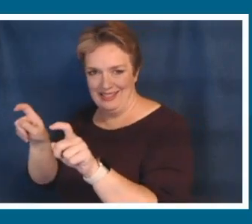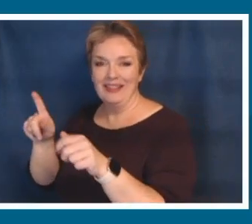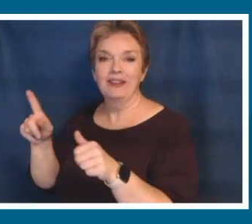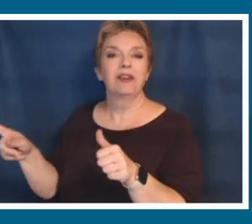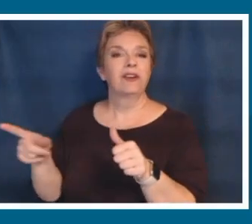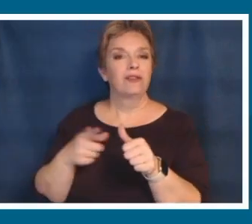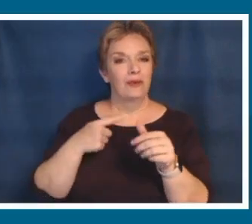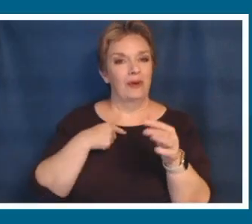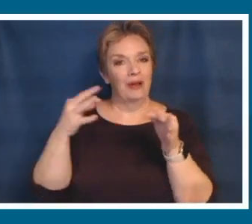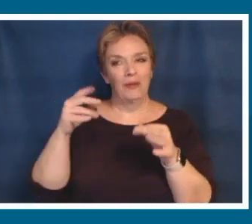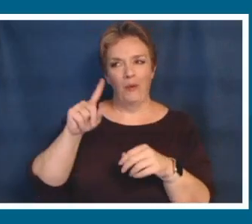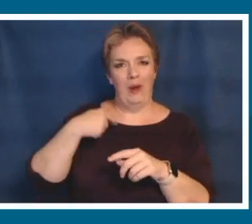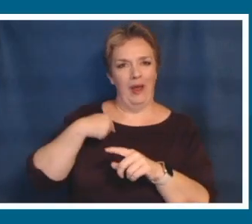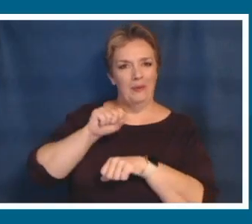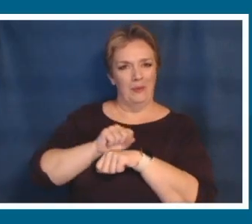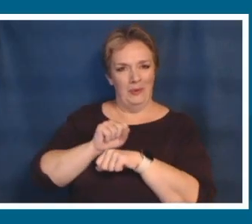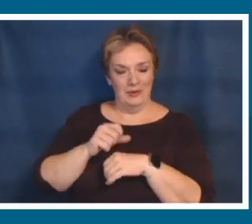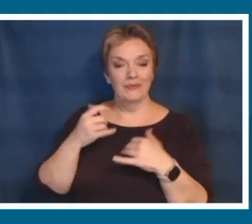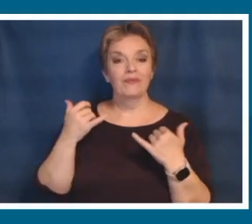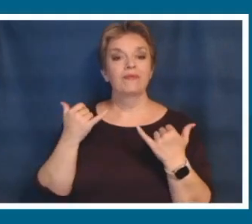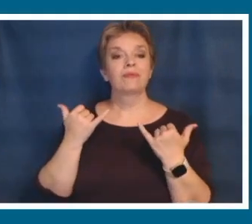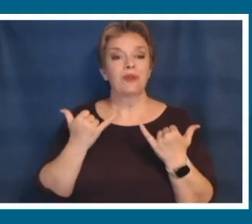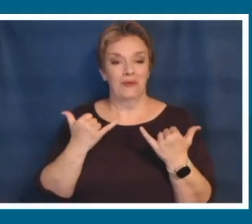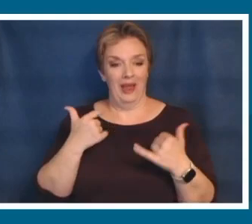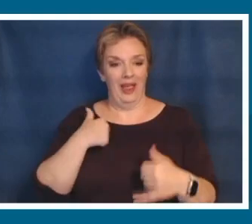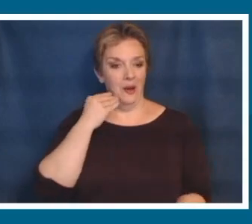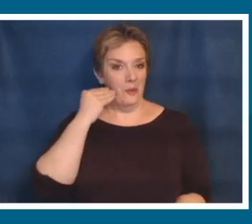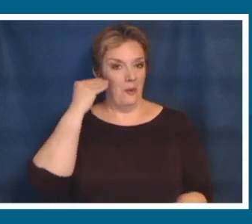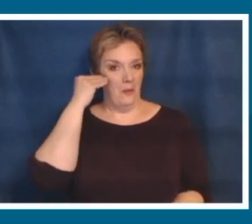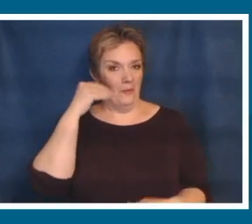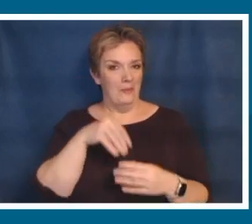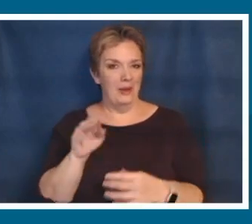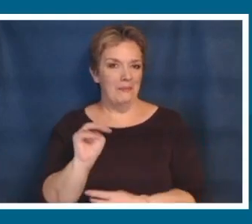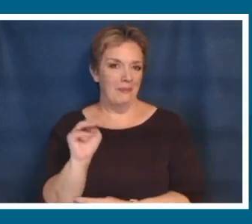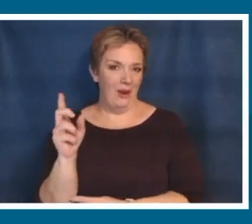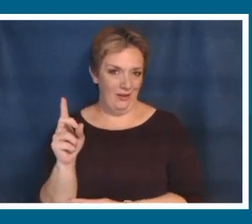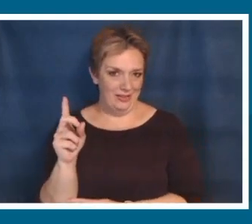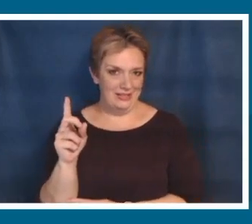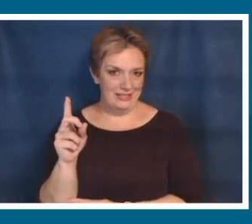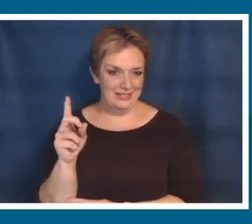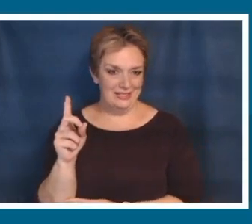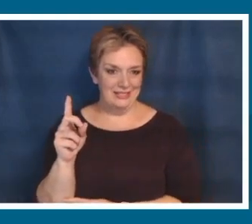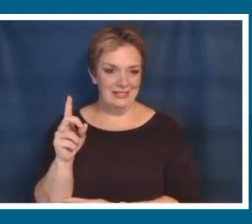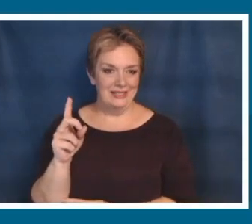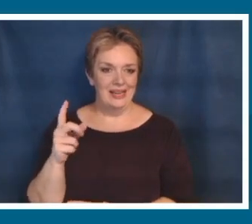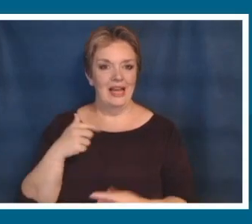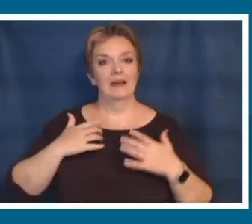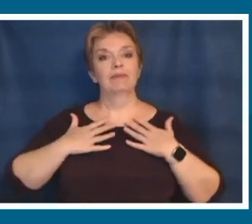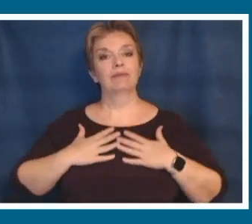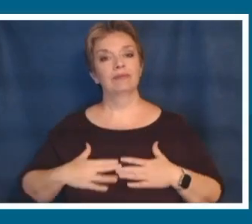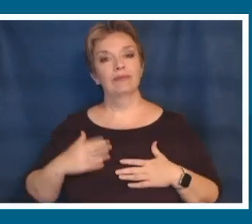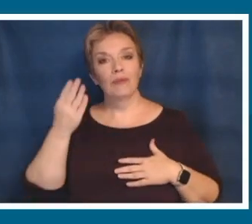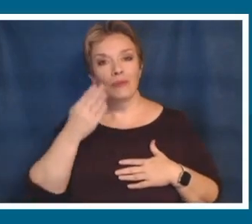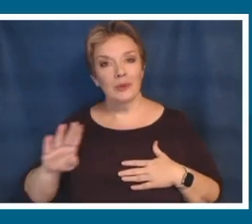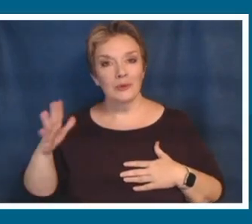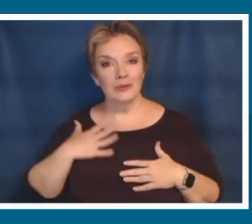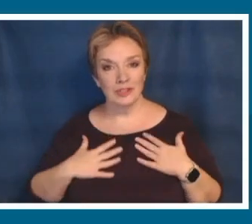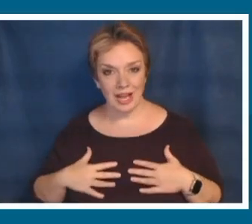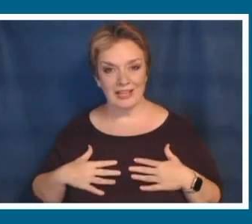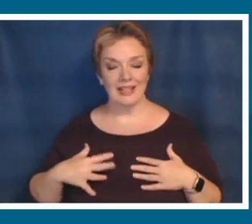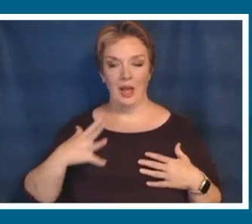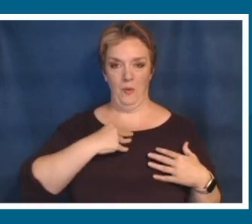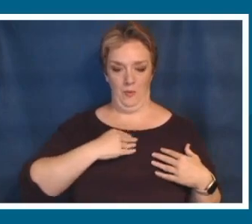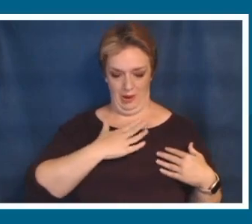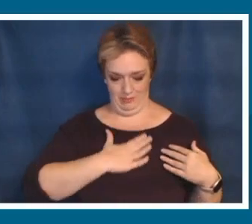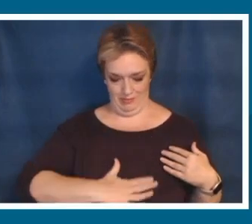Library of Congress, but today I'm actually at my home in Maryland, and I'm wearing a blue jacket and a white blouse, and